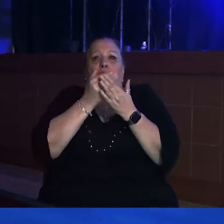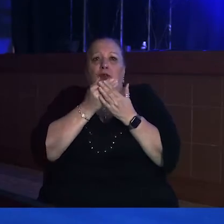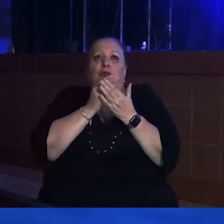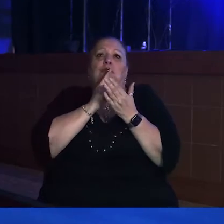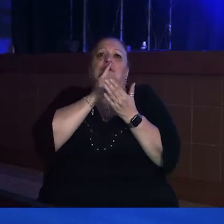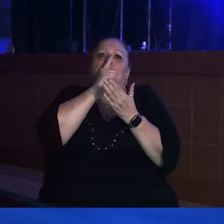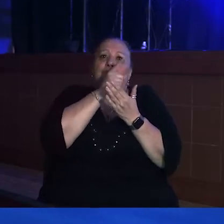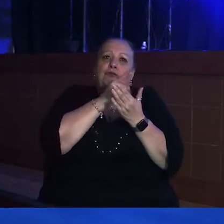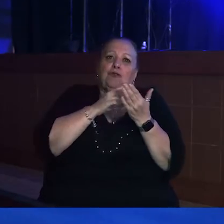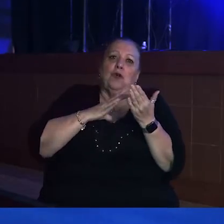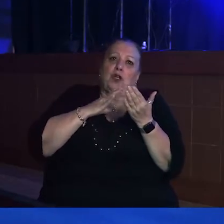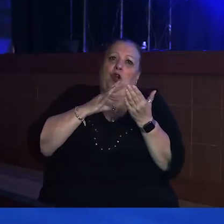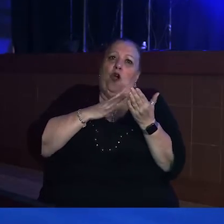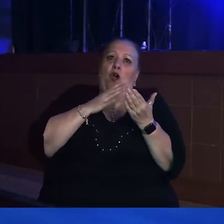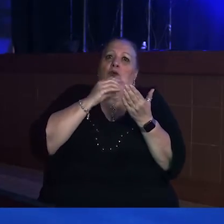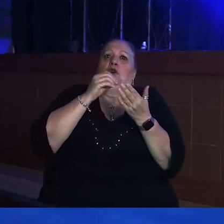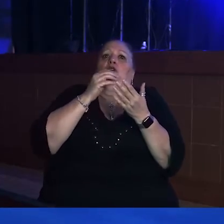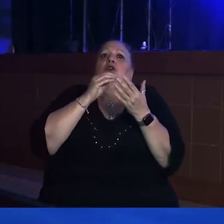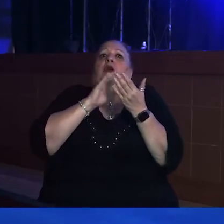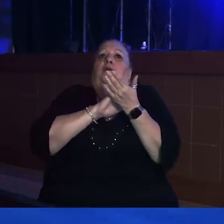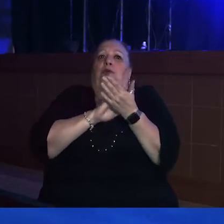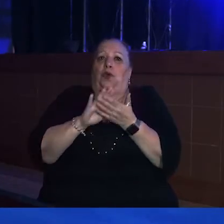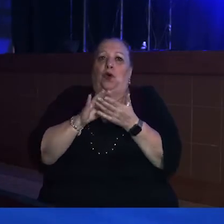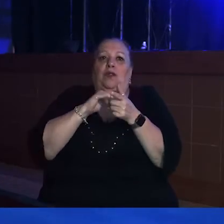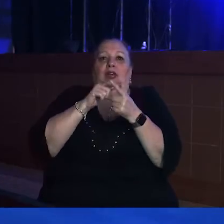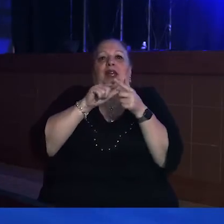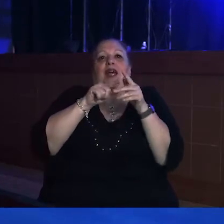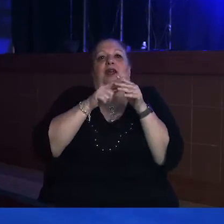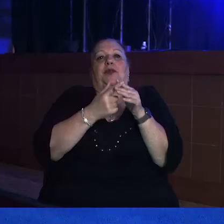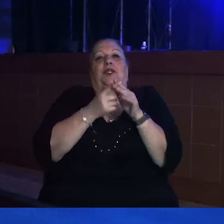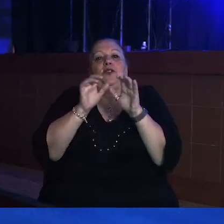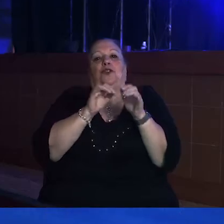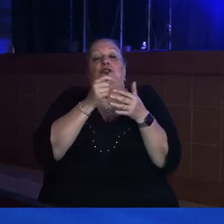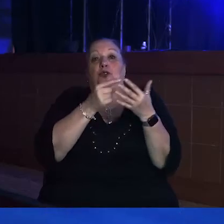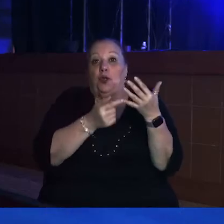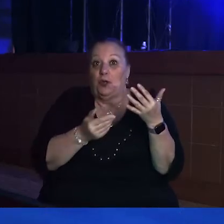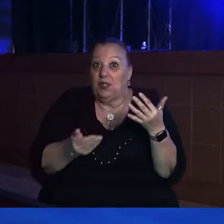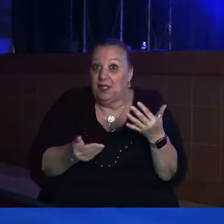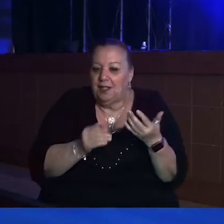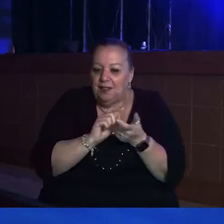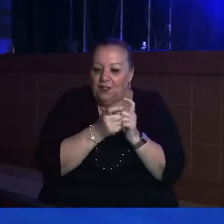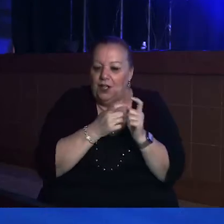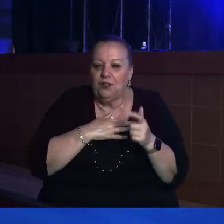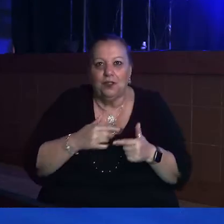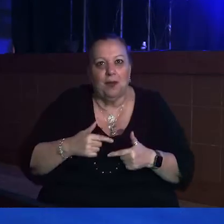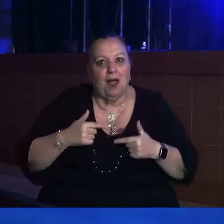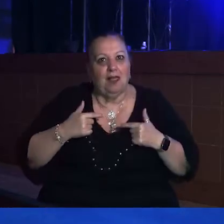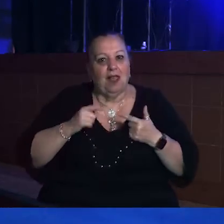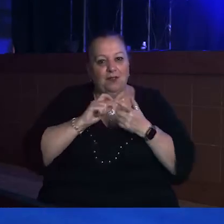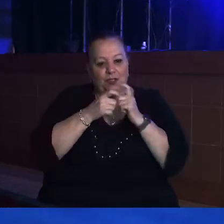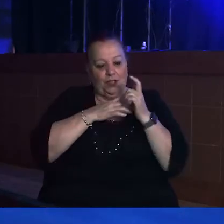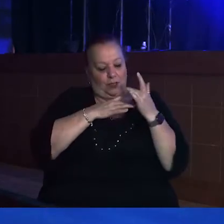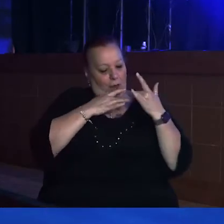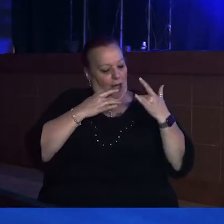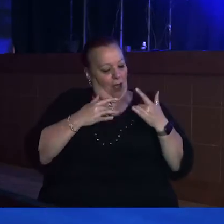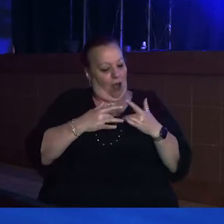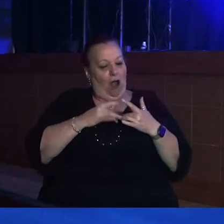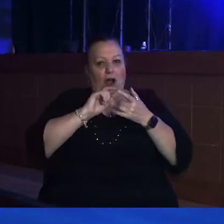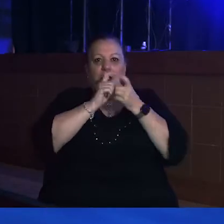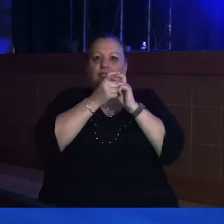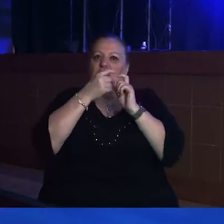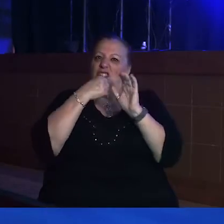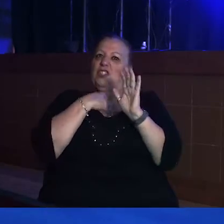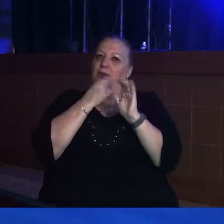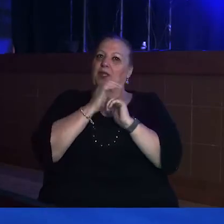good and true and noble and pure, then I begin to actually do those things. It changes my life. It changes my heart. It changes me. Friends,